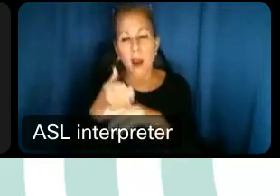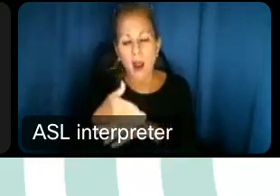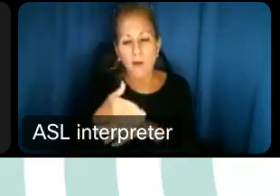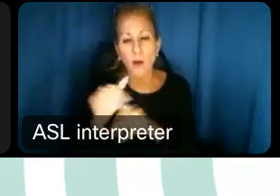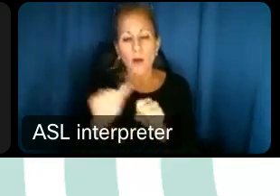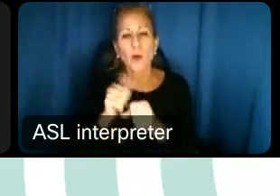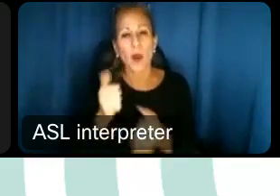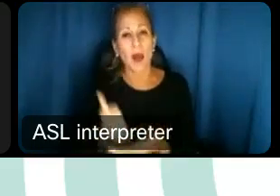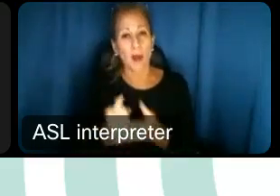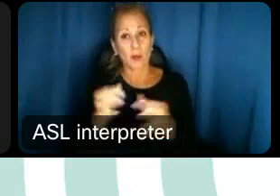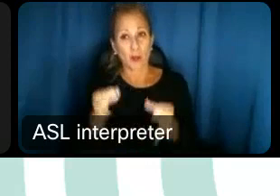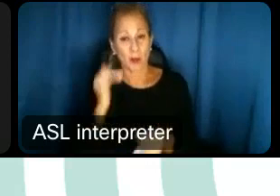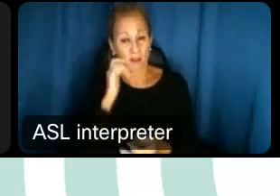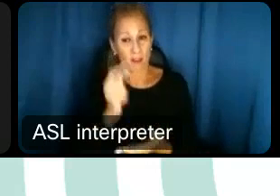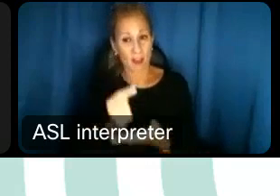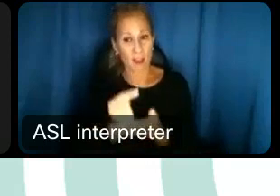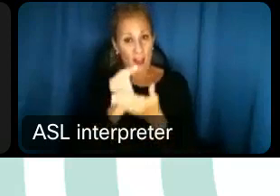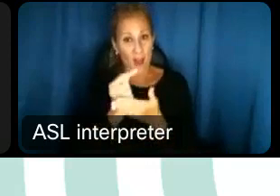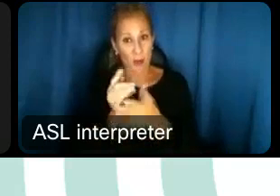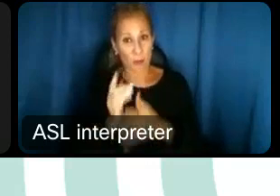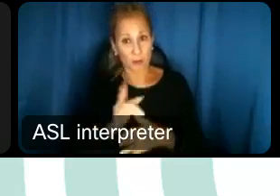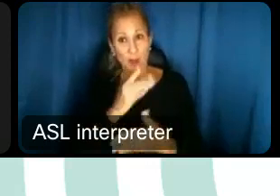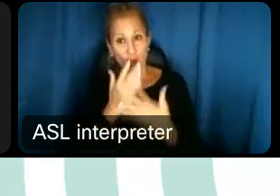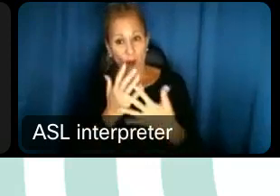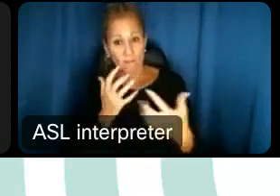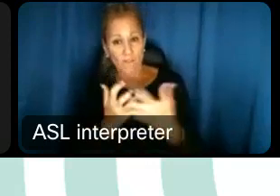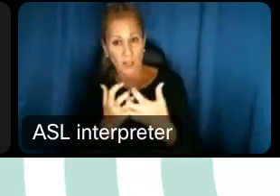determine if the therapist was a good fit.